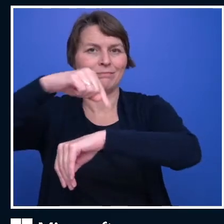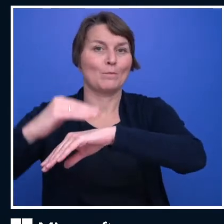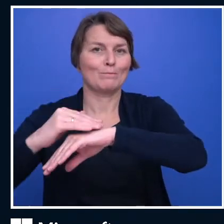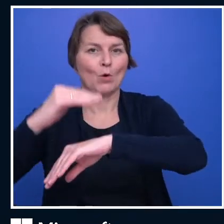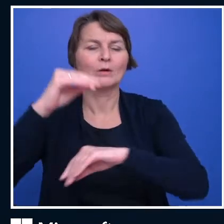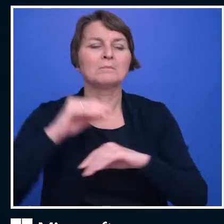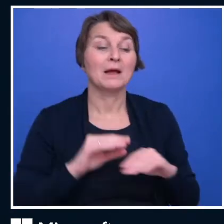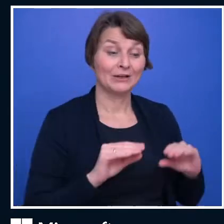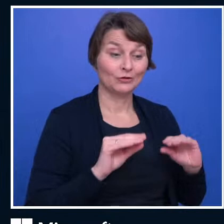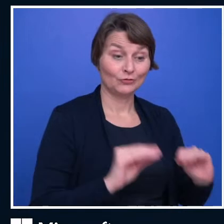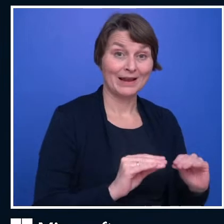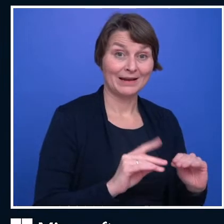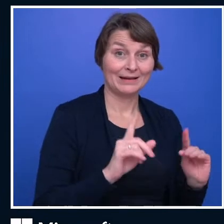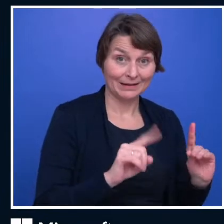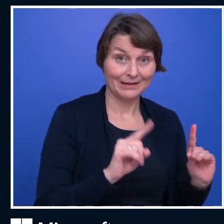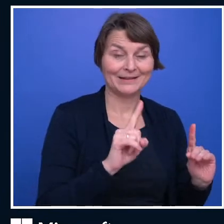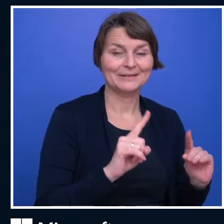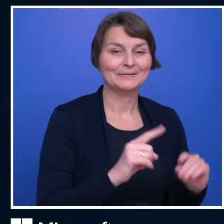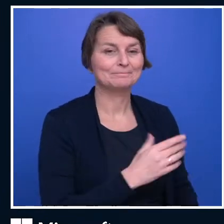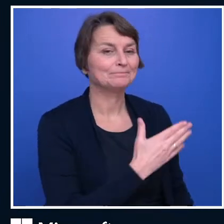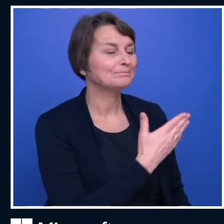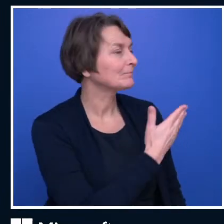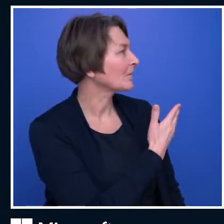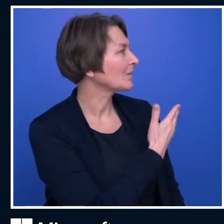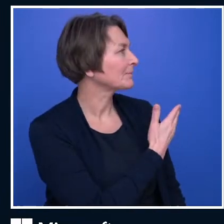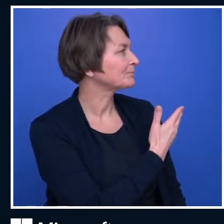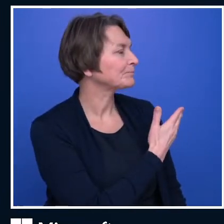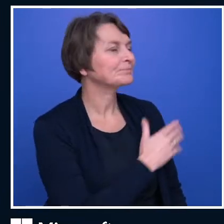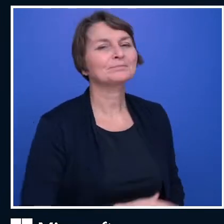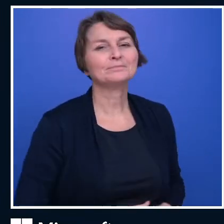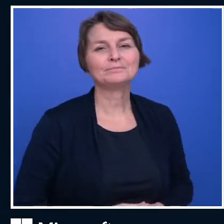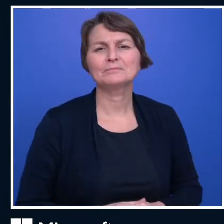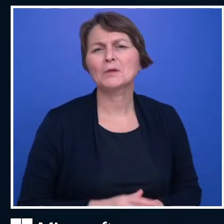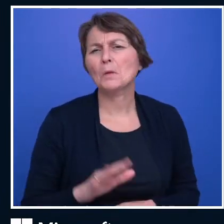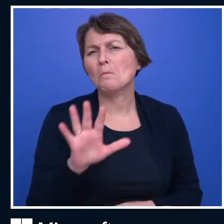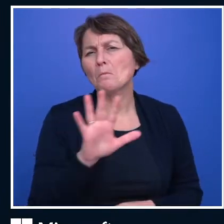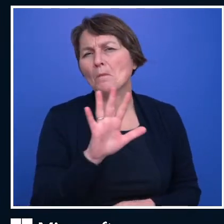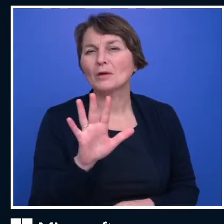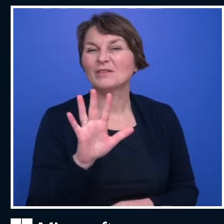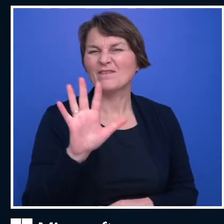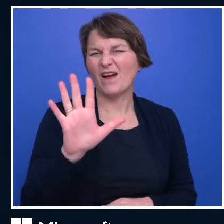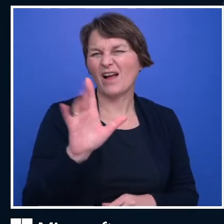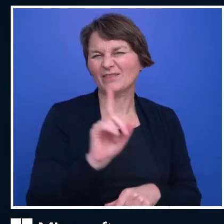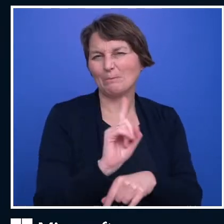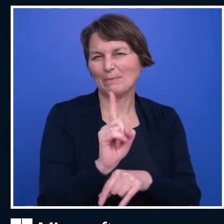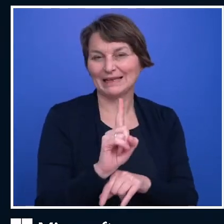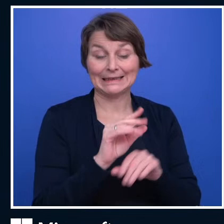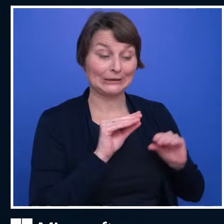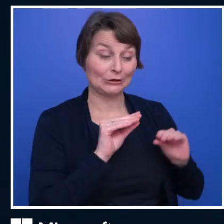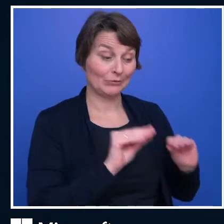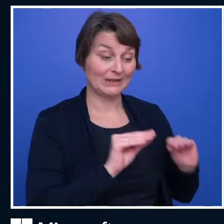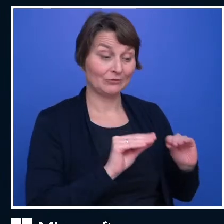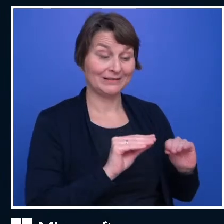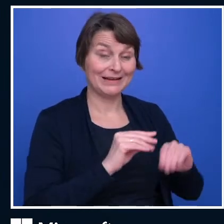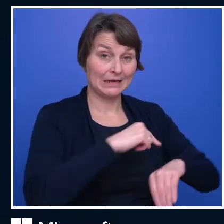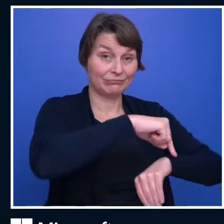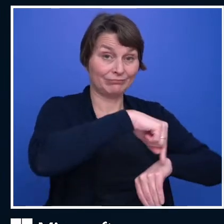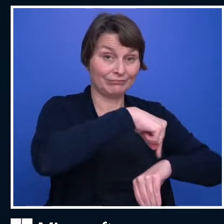here. And I've seen that it's taken about 5 minutes for these to train. And so for the sake of time, I've created an